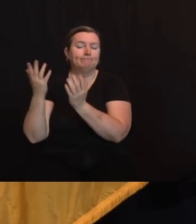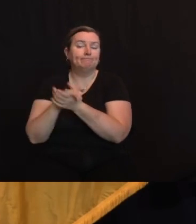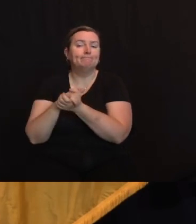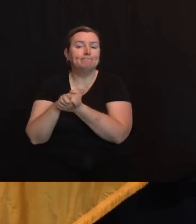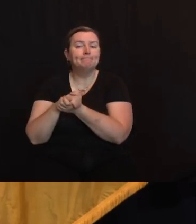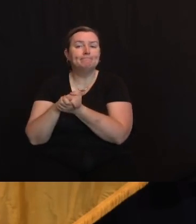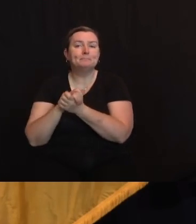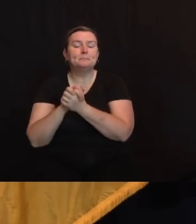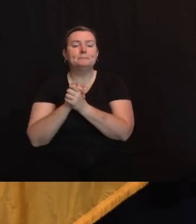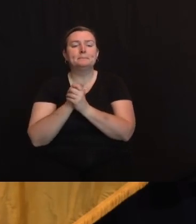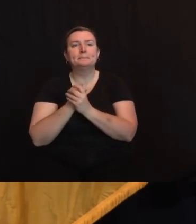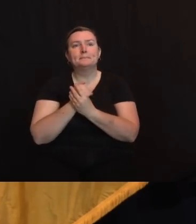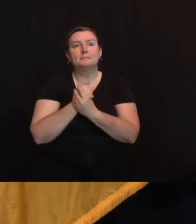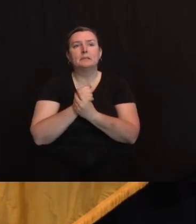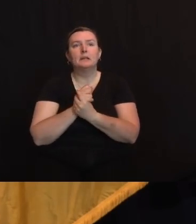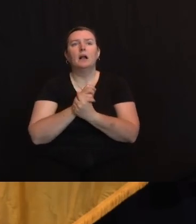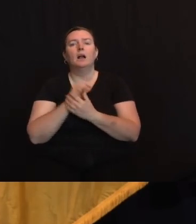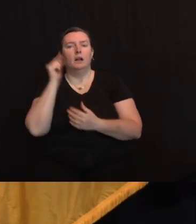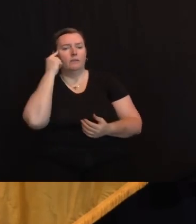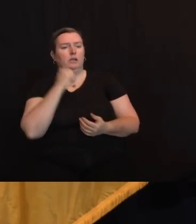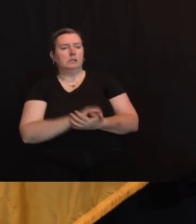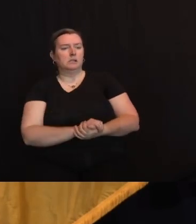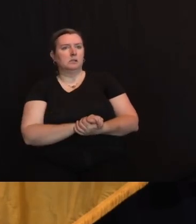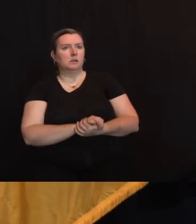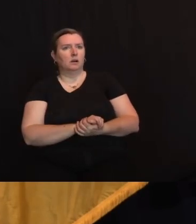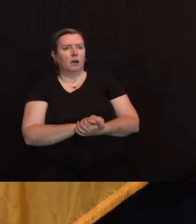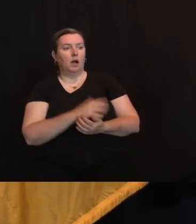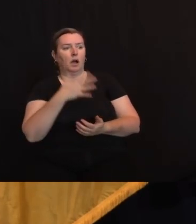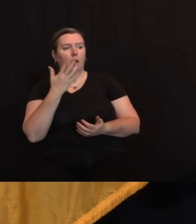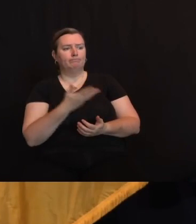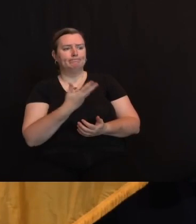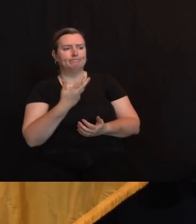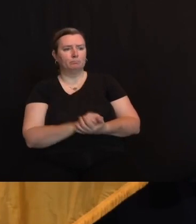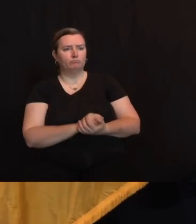I mean, it's